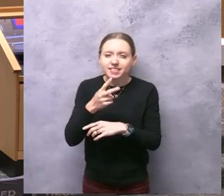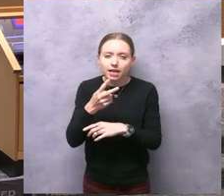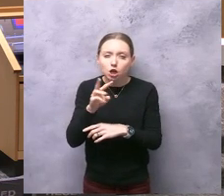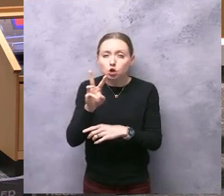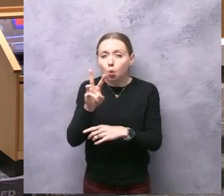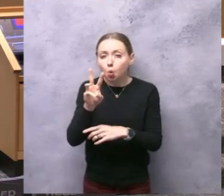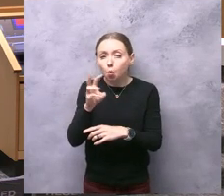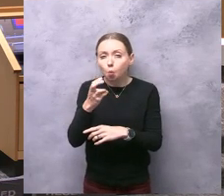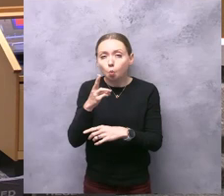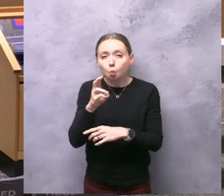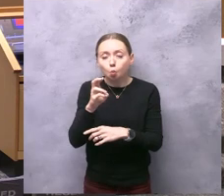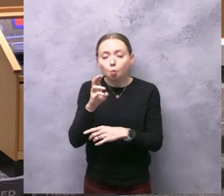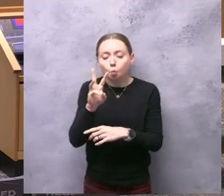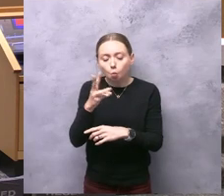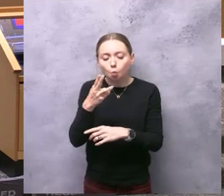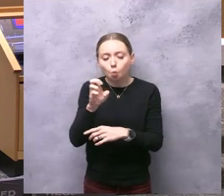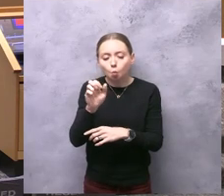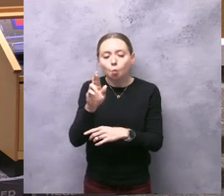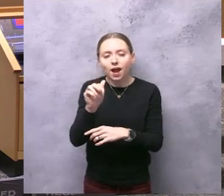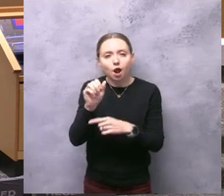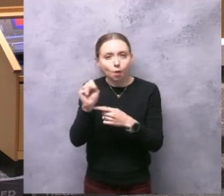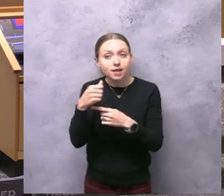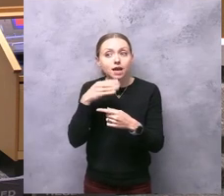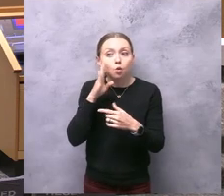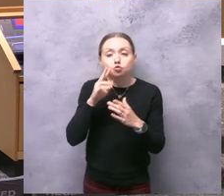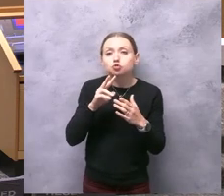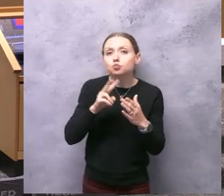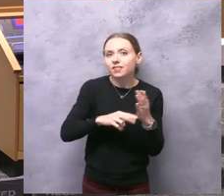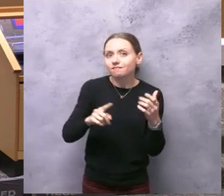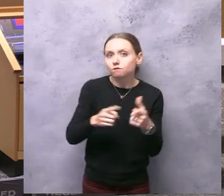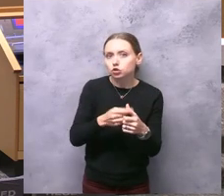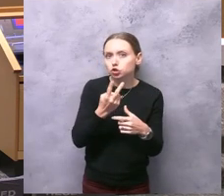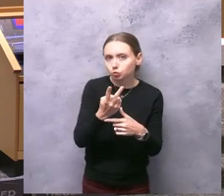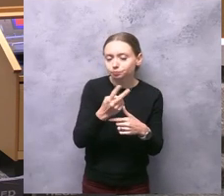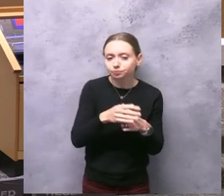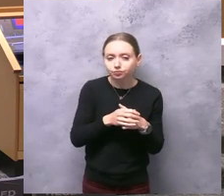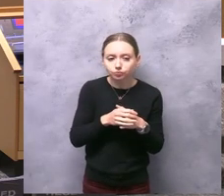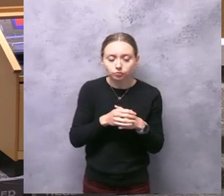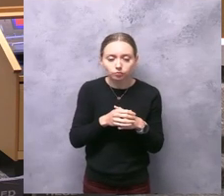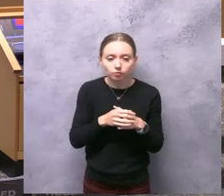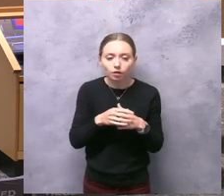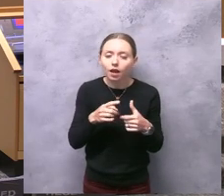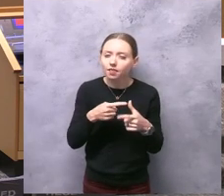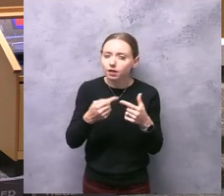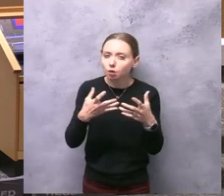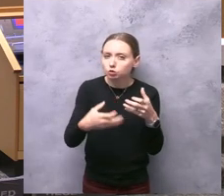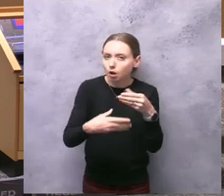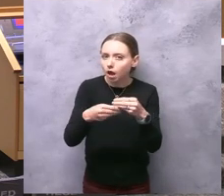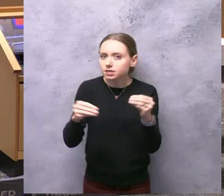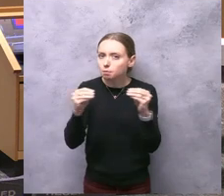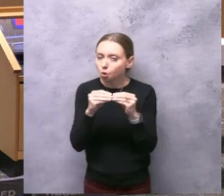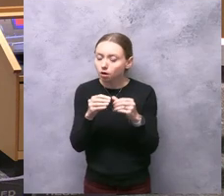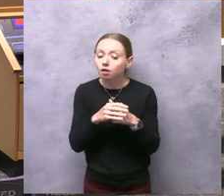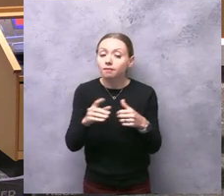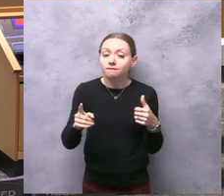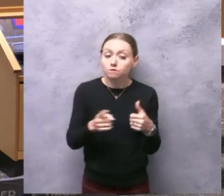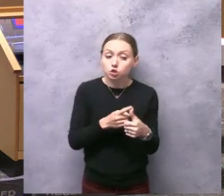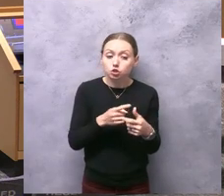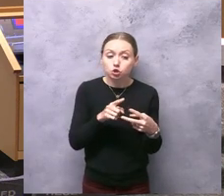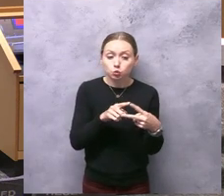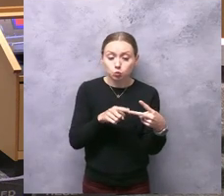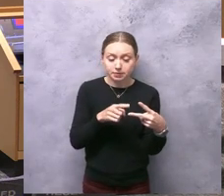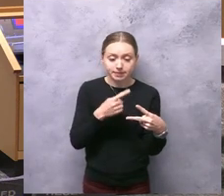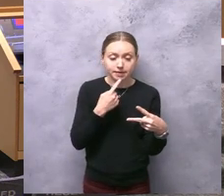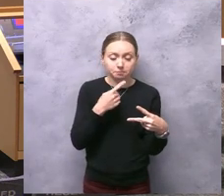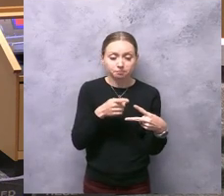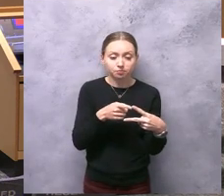clause. I'll read the first two whereas clauses, then I would like to add some additional language. The first two whereas